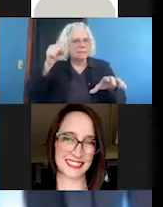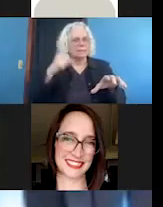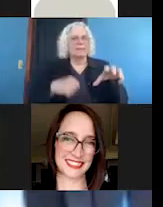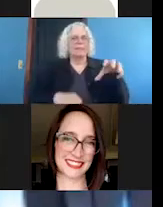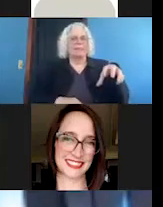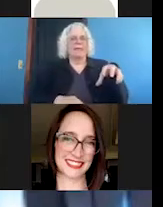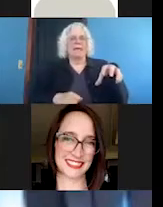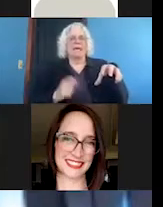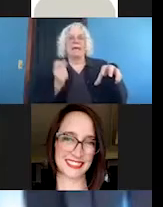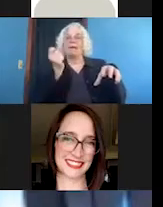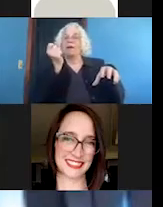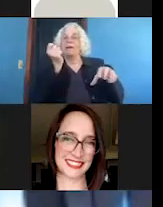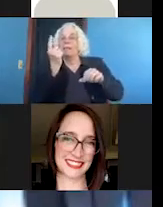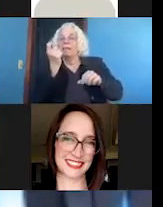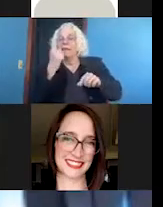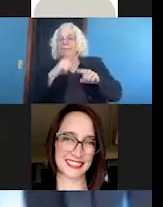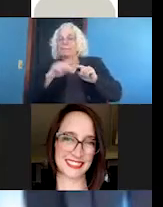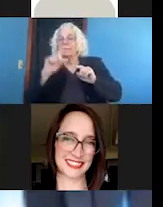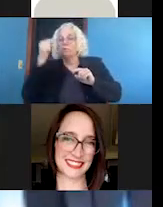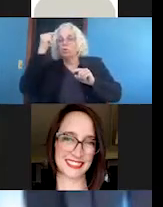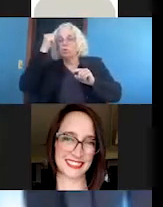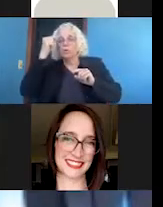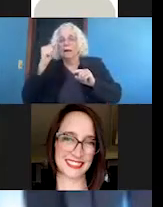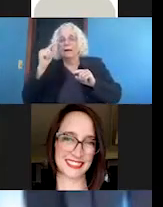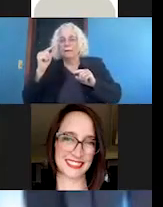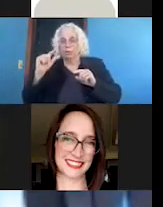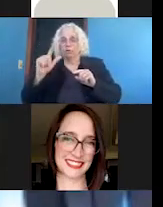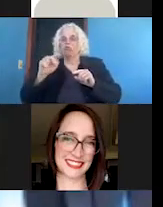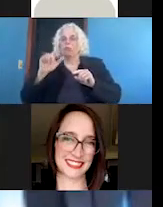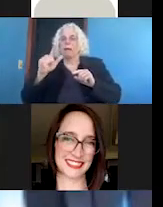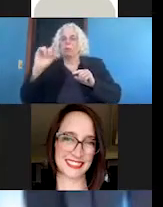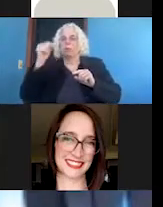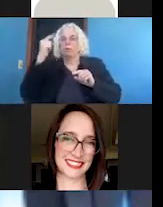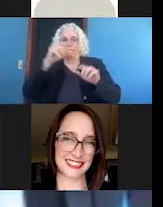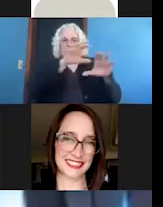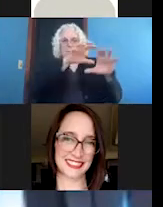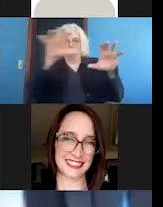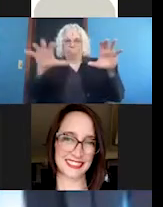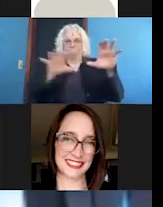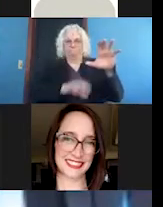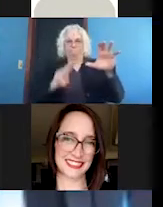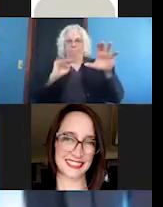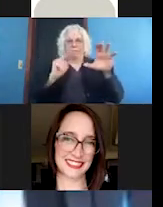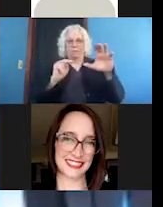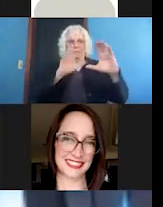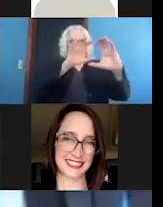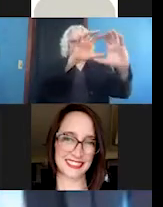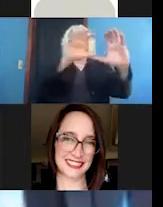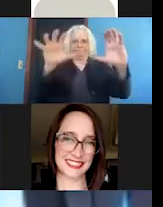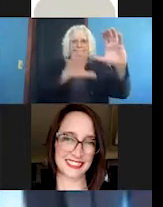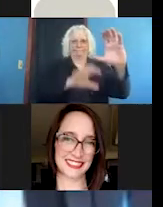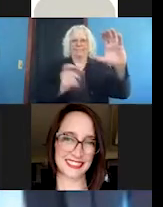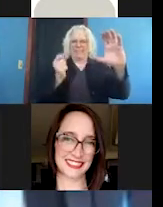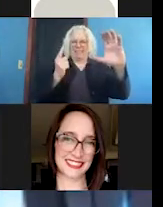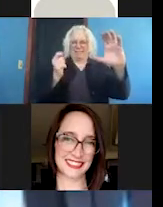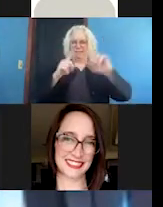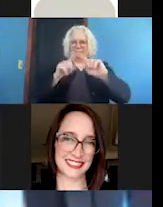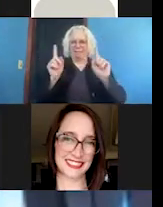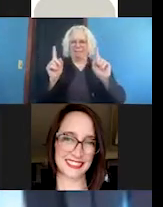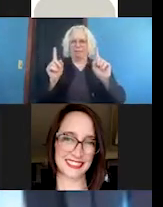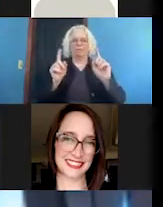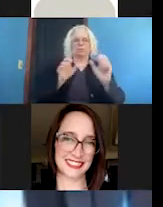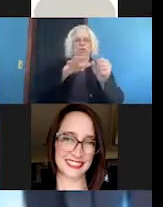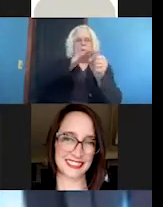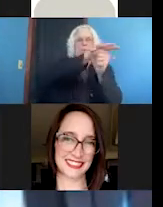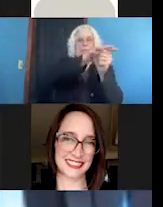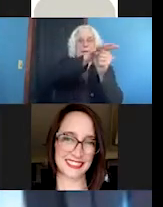tribal governments in the state of Minnesota. And that means we're a government. And so we determine based on our sovereignty how